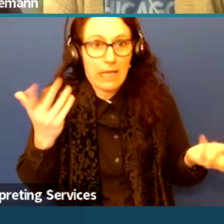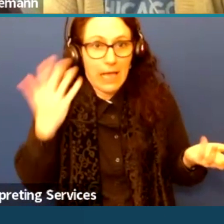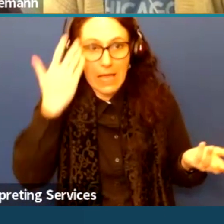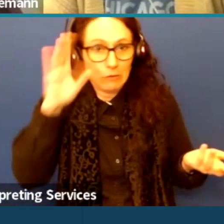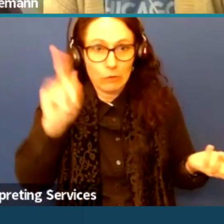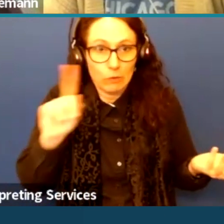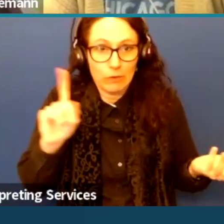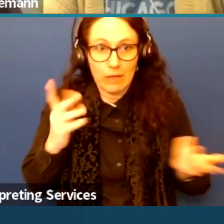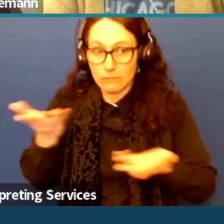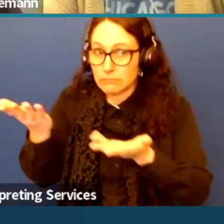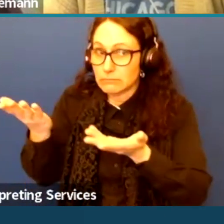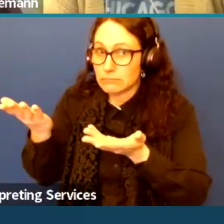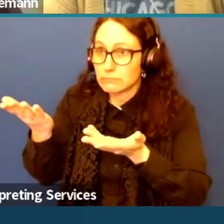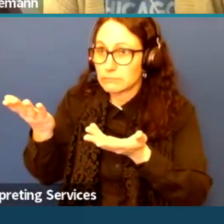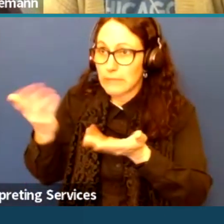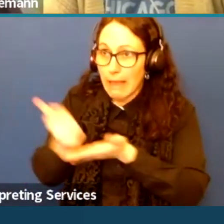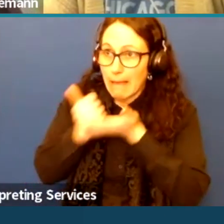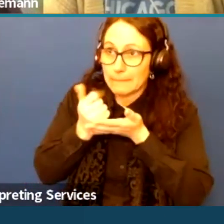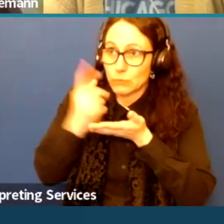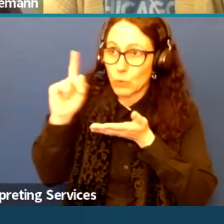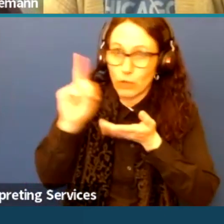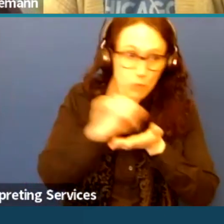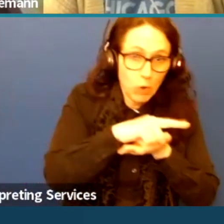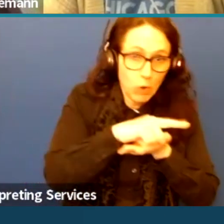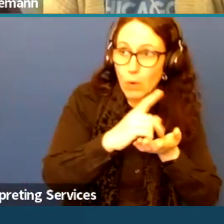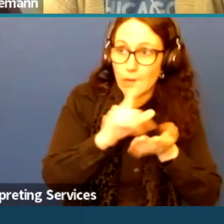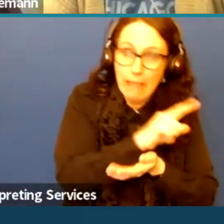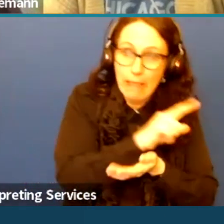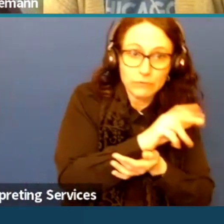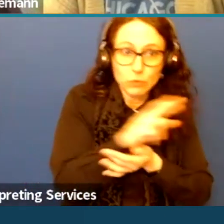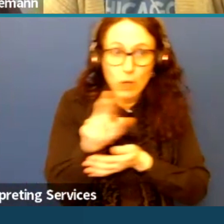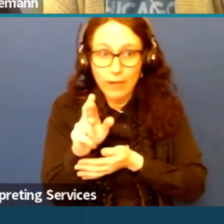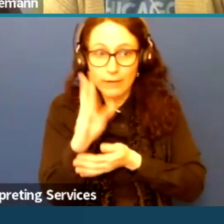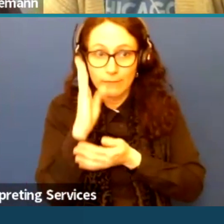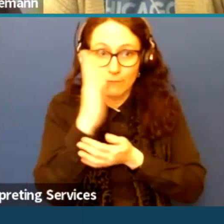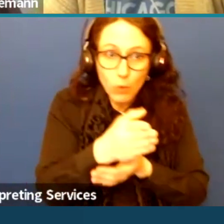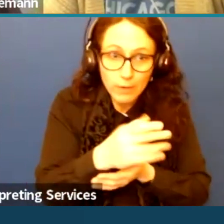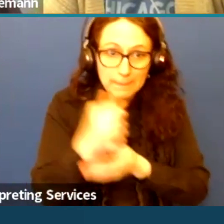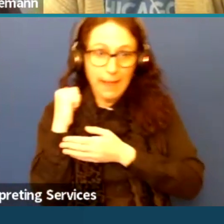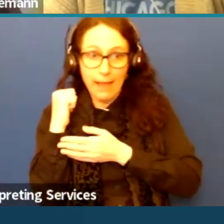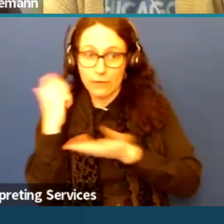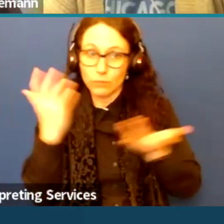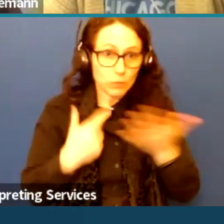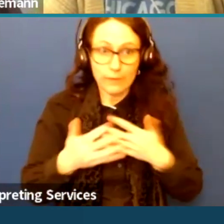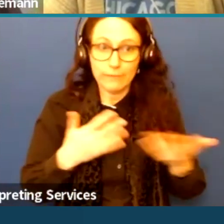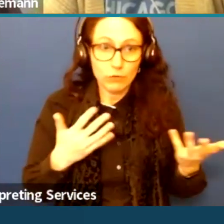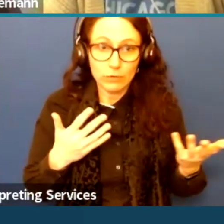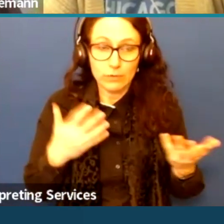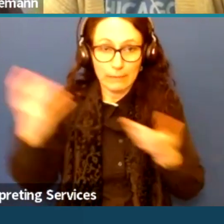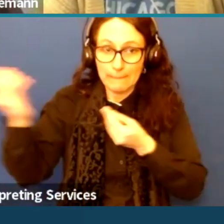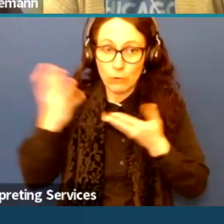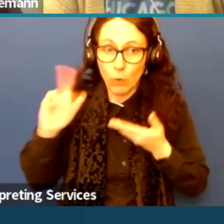direction on which way to go, left, right, forward, backward, whatever.